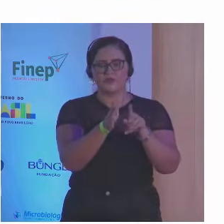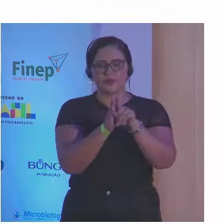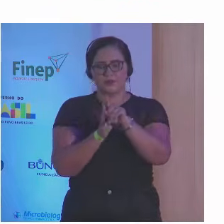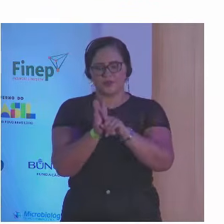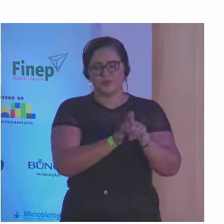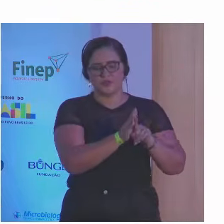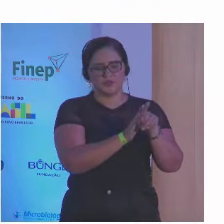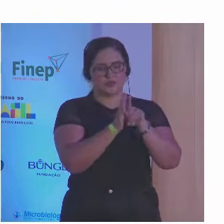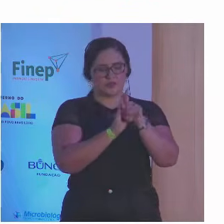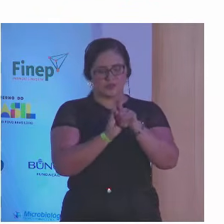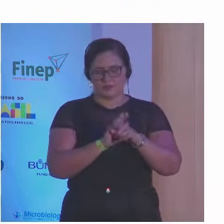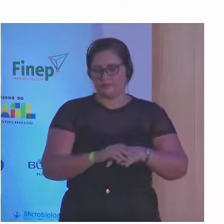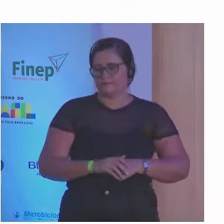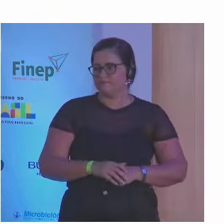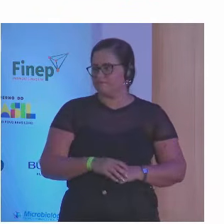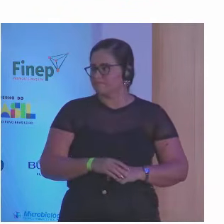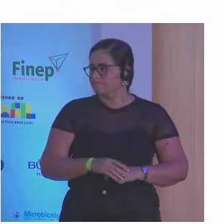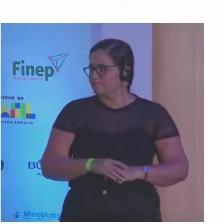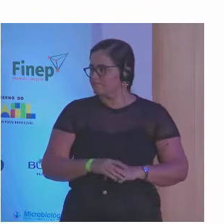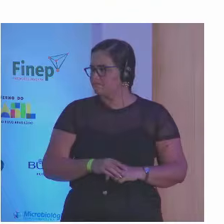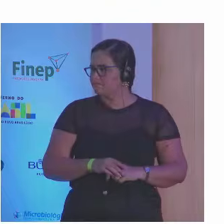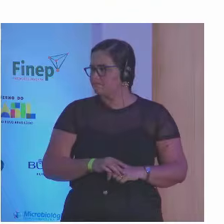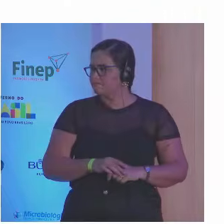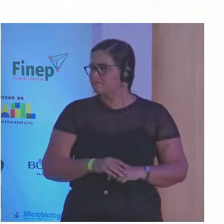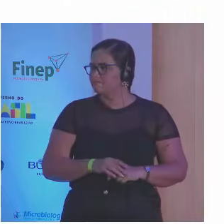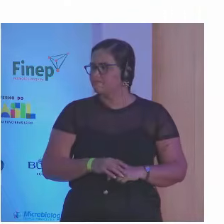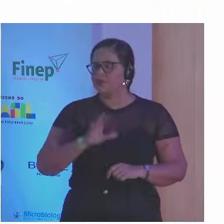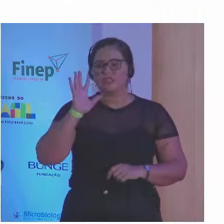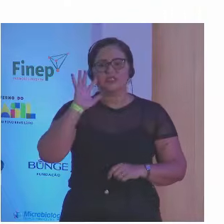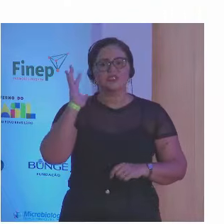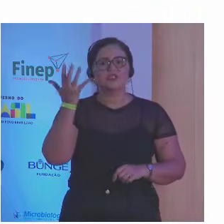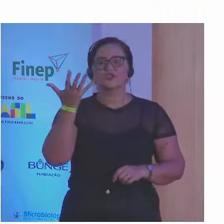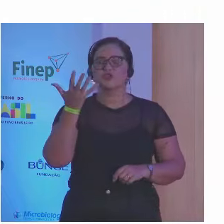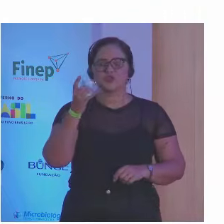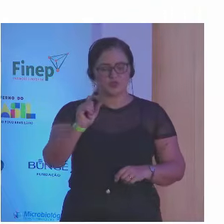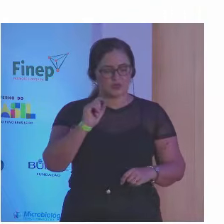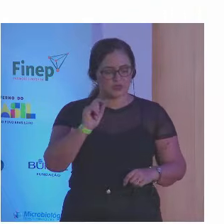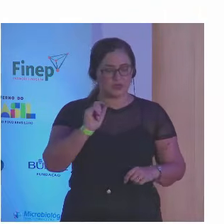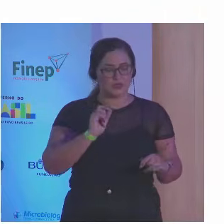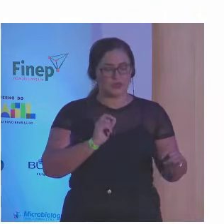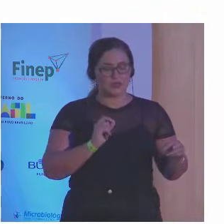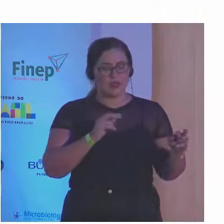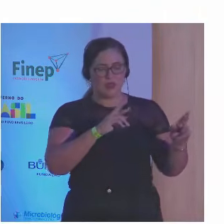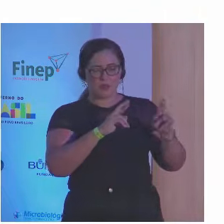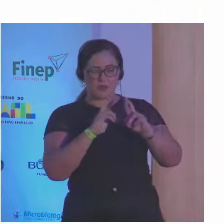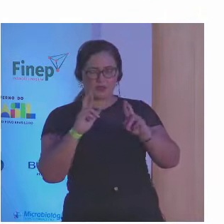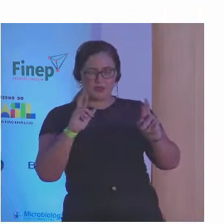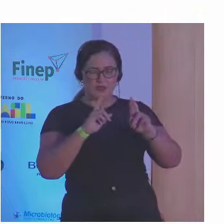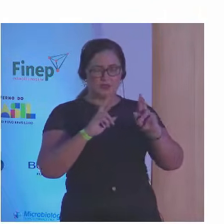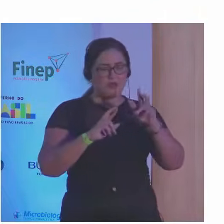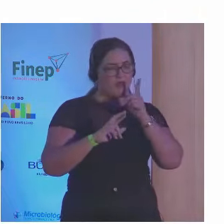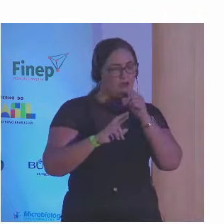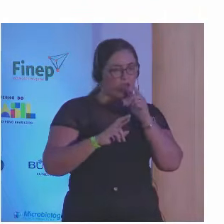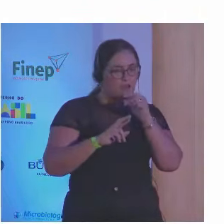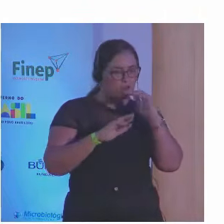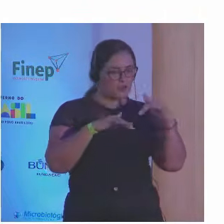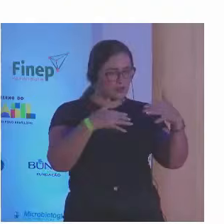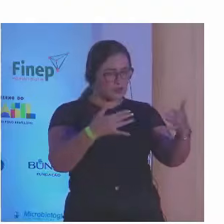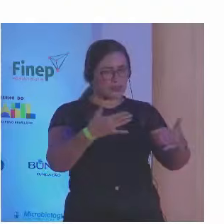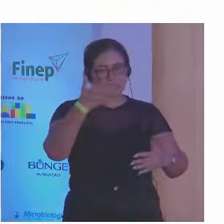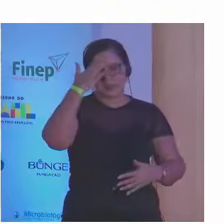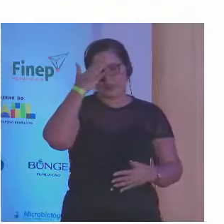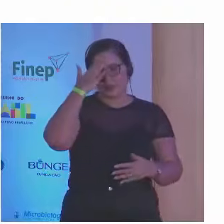put the drifter in the waters to compare the real observations with what we had guessed. And follow